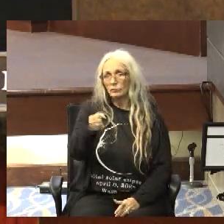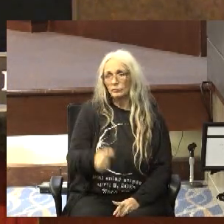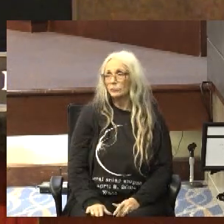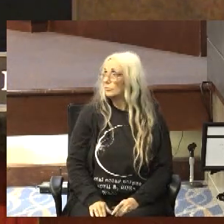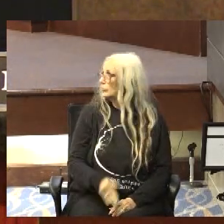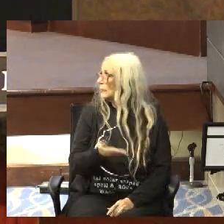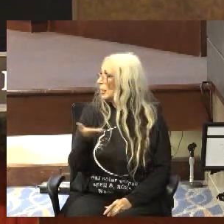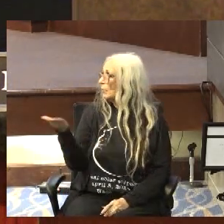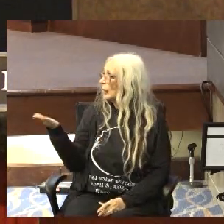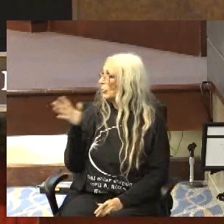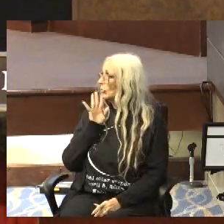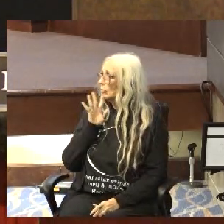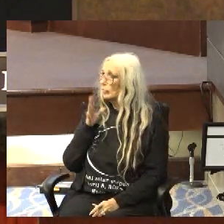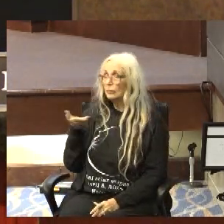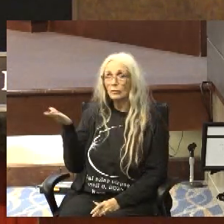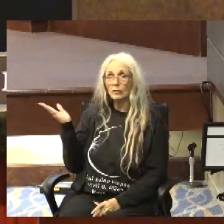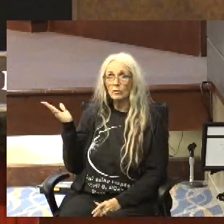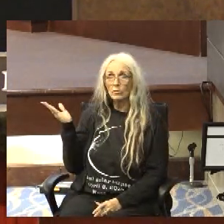session agenda item?